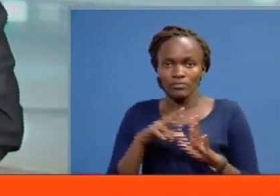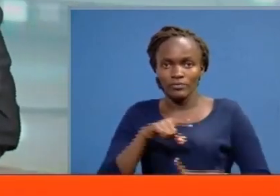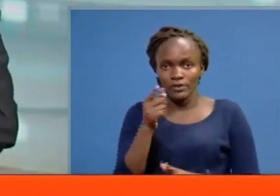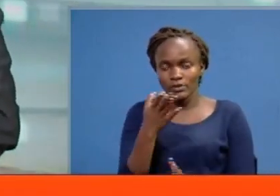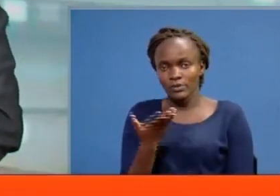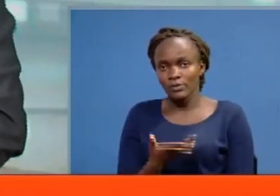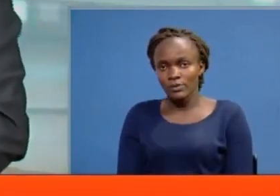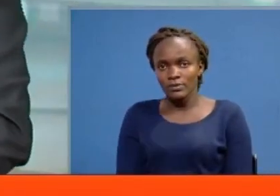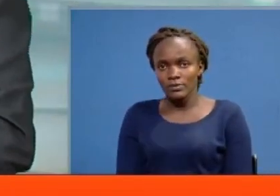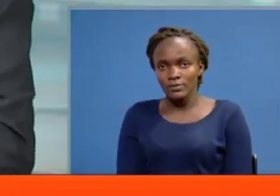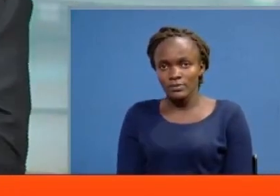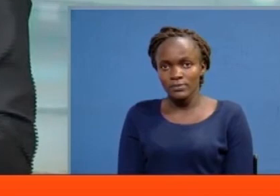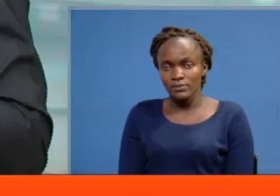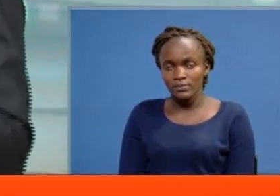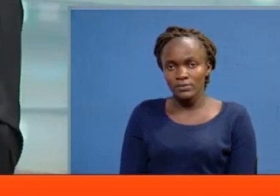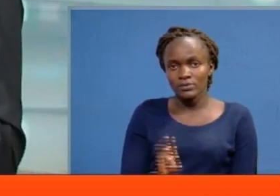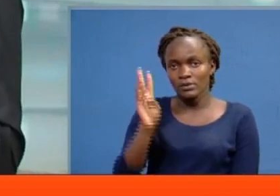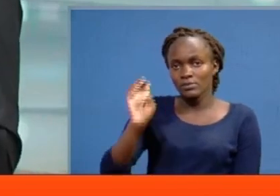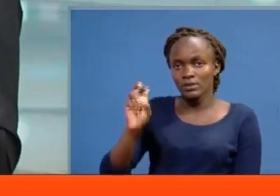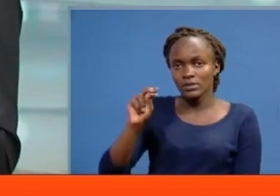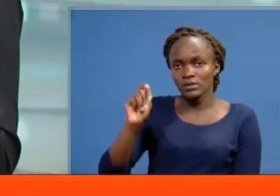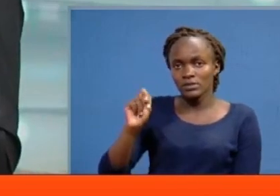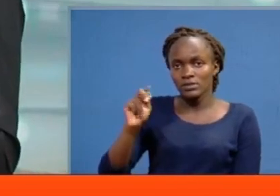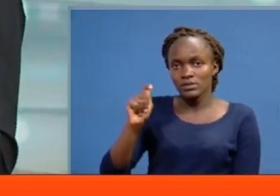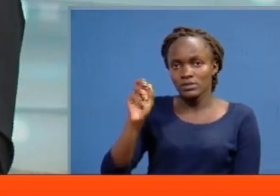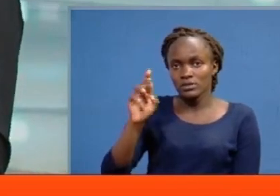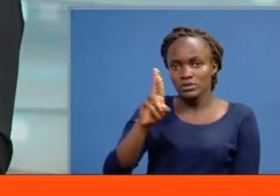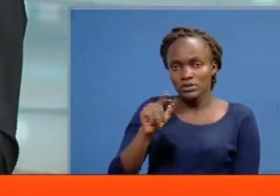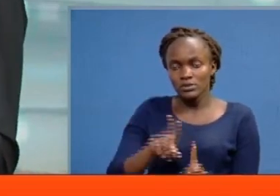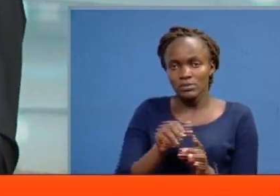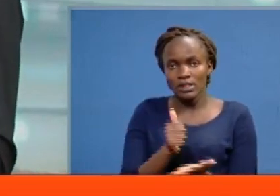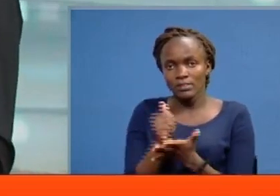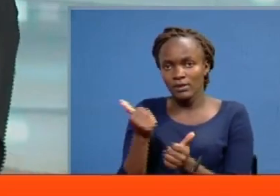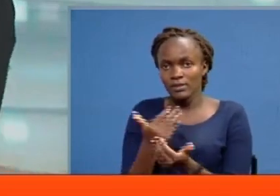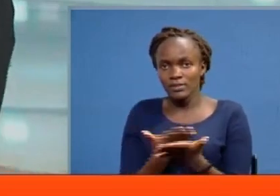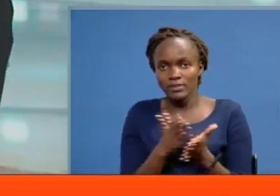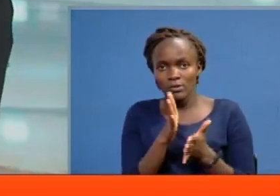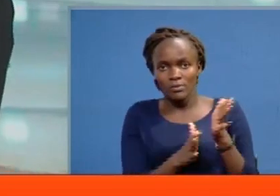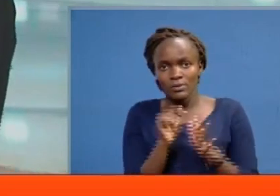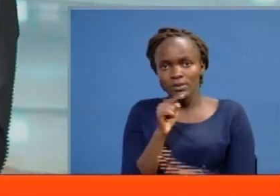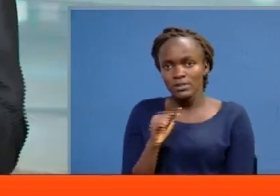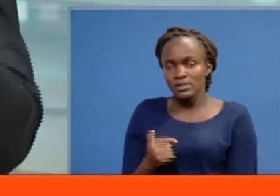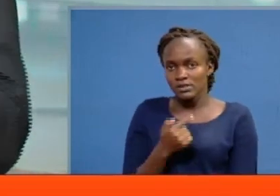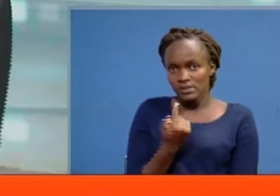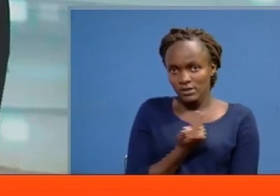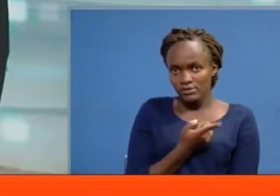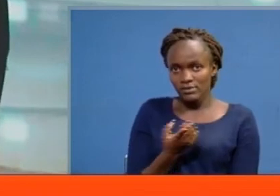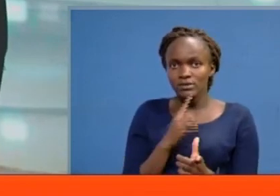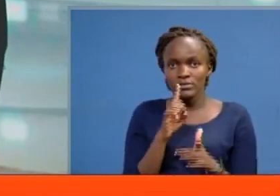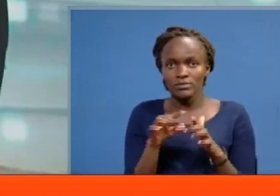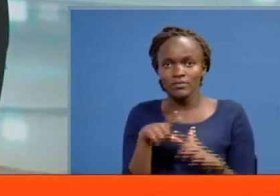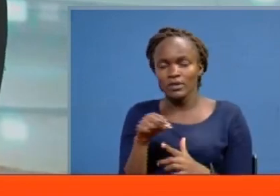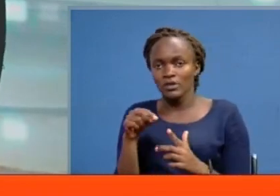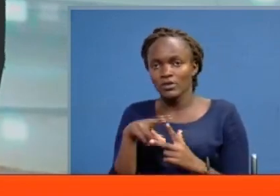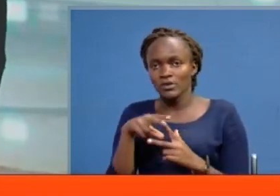you. Yes. As a mentor and any other help they would need in terms of their brand strategy. And talk to them, tell them where they can find